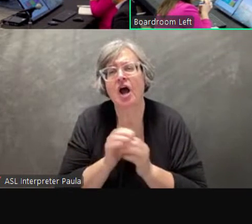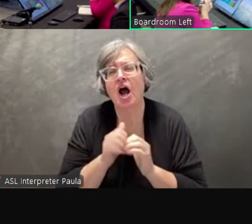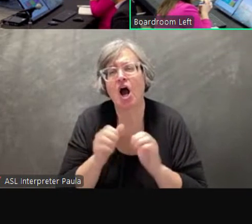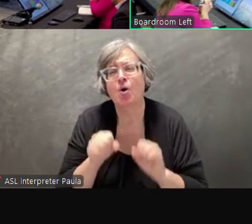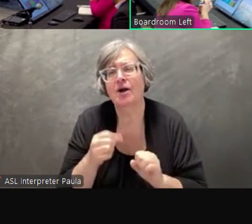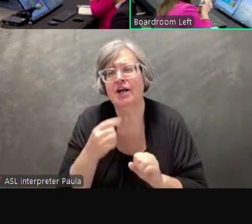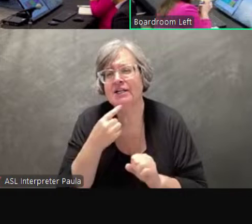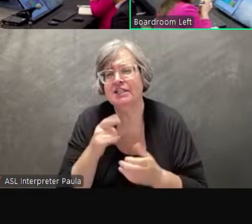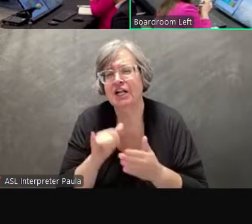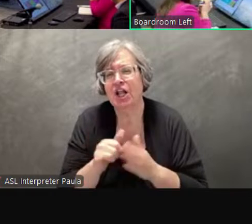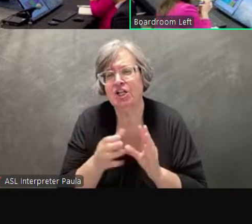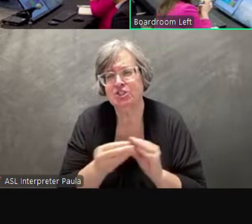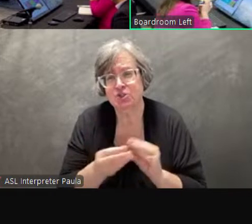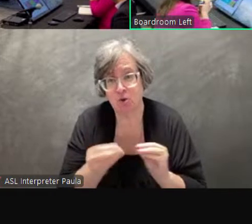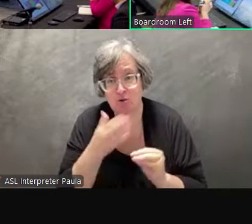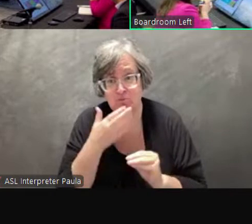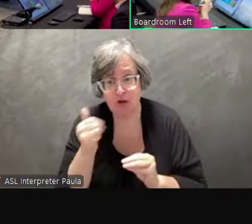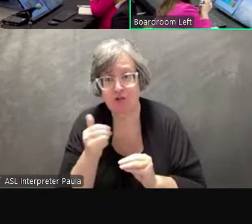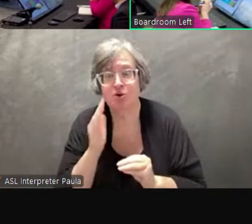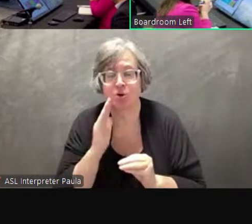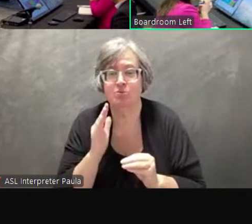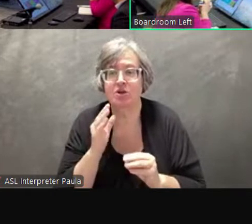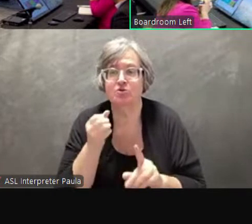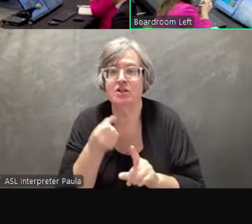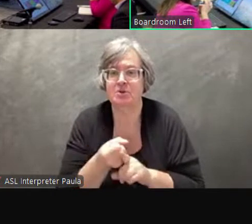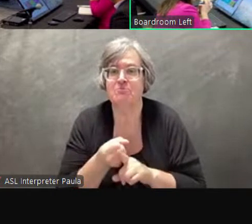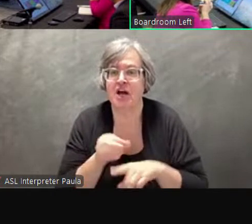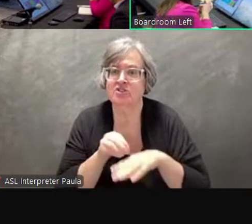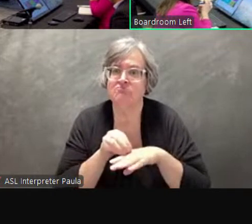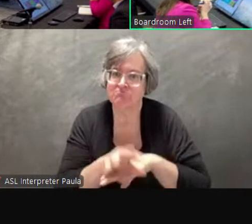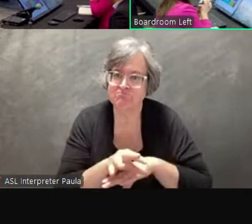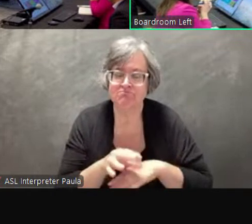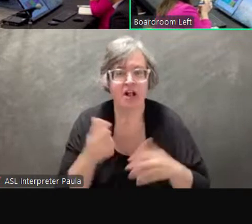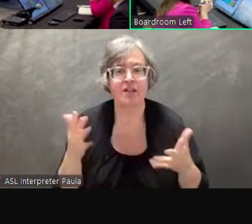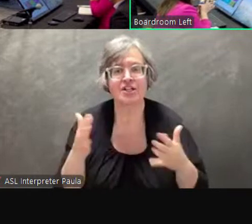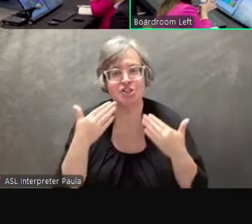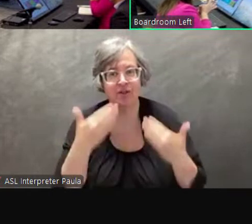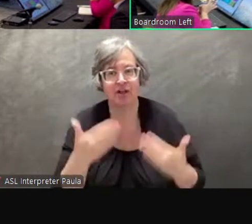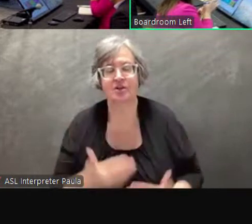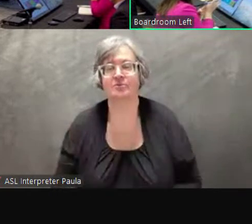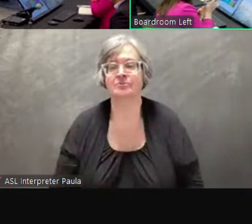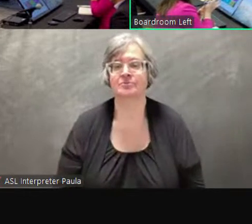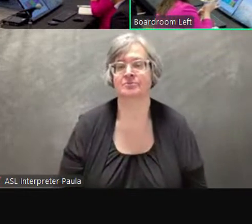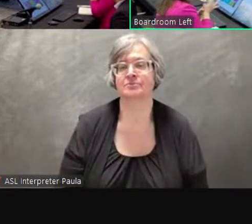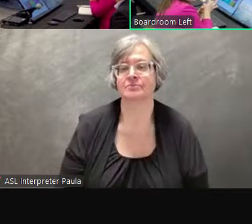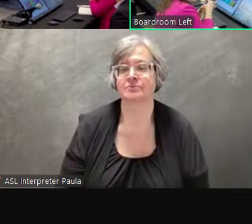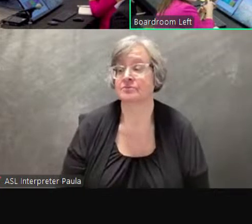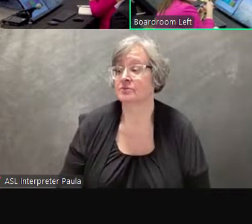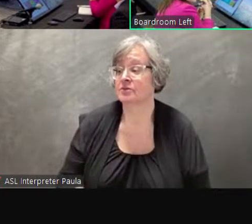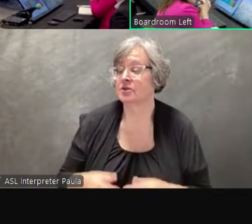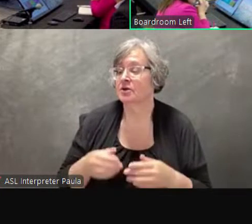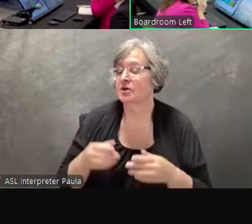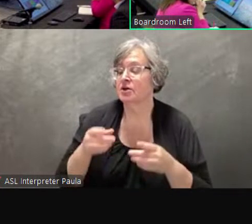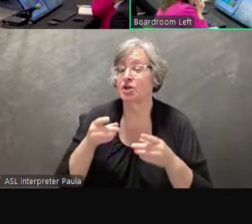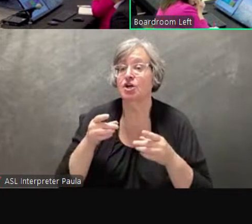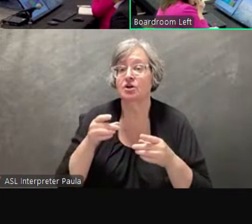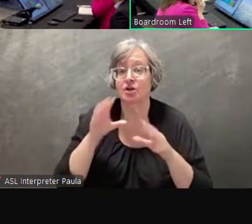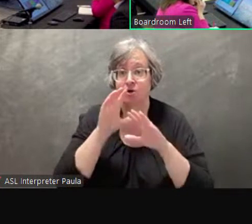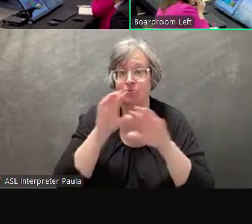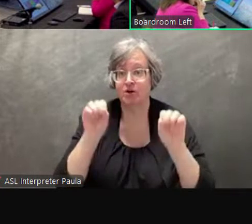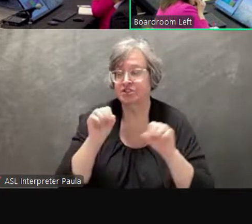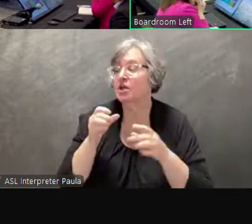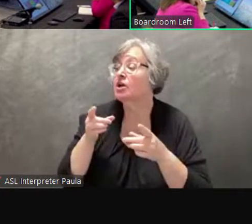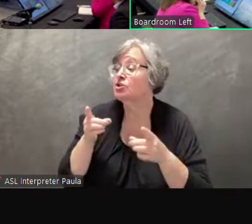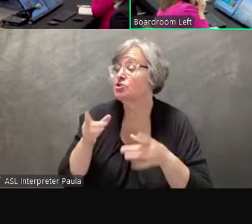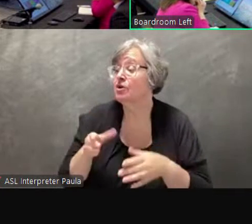that story a little easier, I think would be really impactful. That's all. Thank you. Director Aziz, I should point out that we are